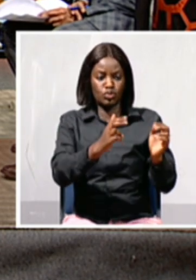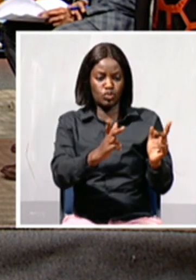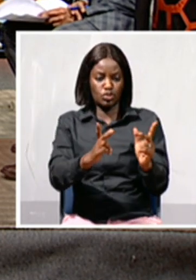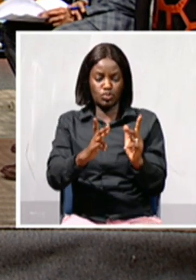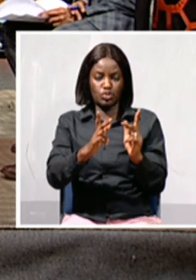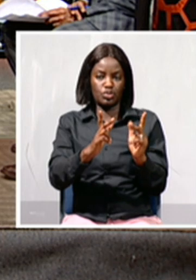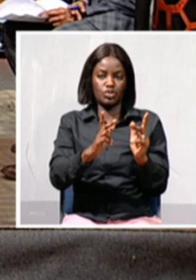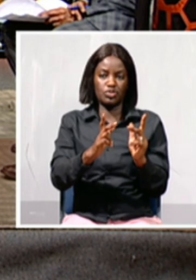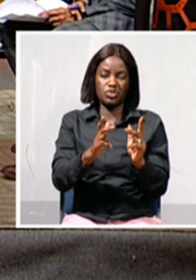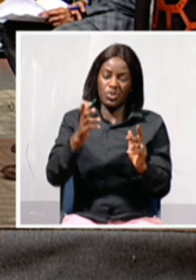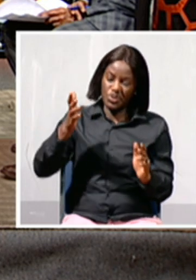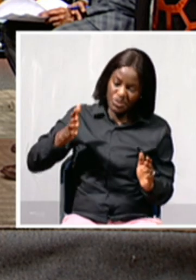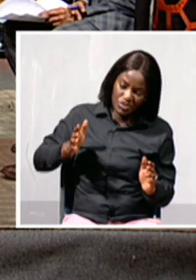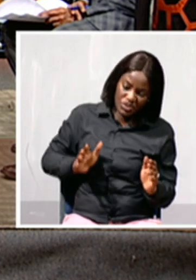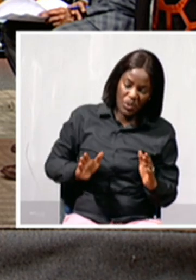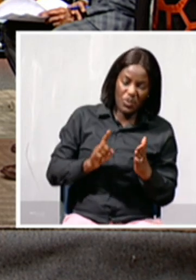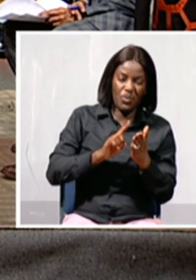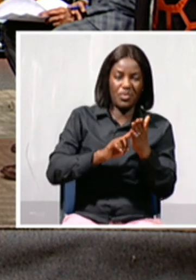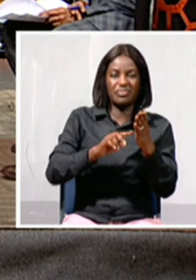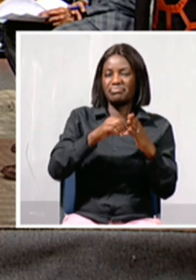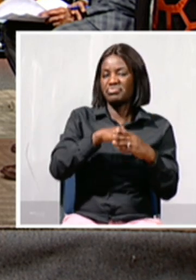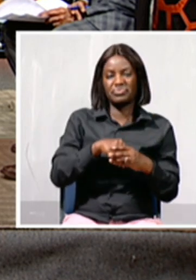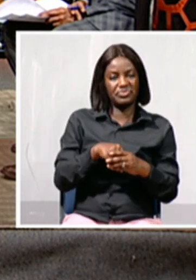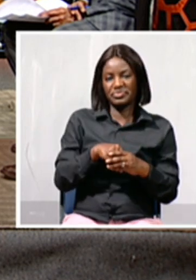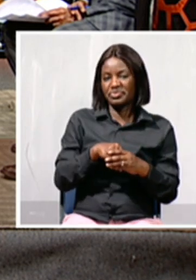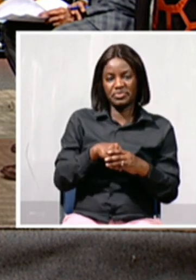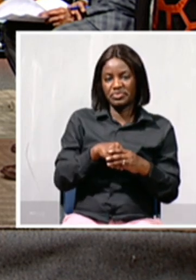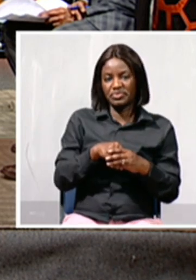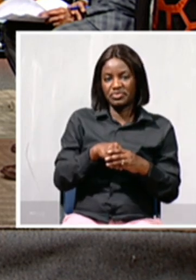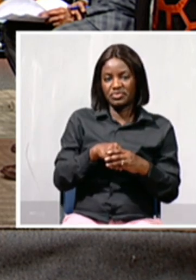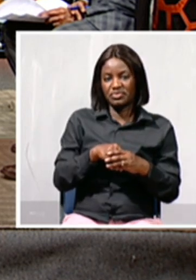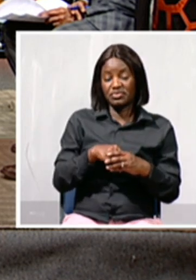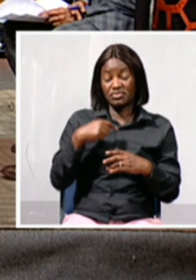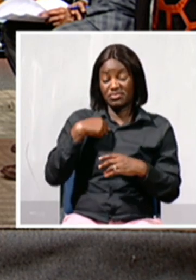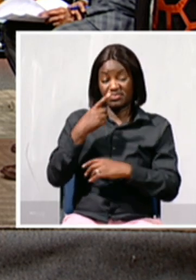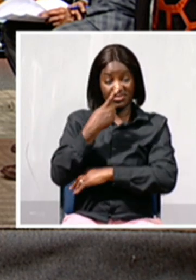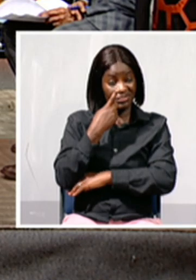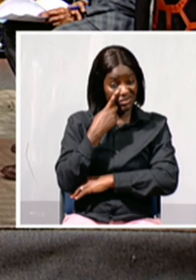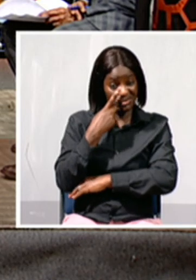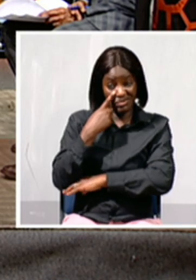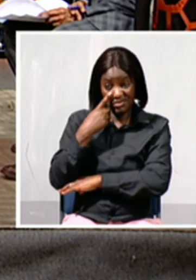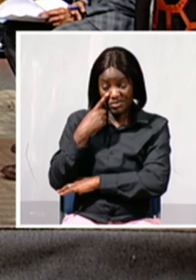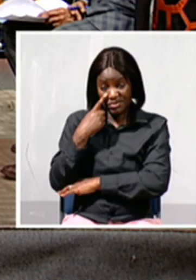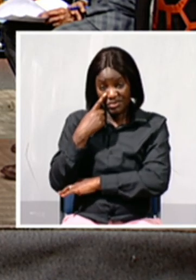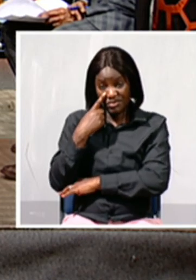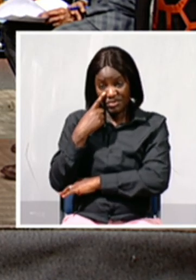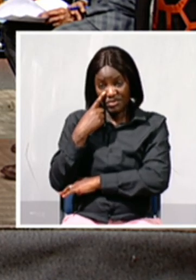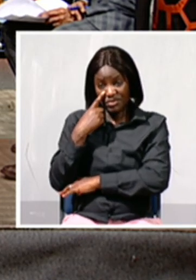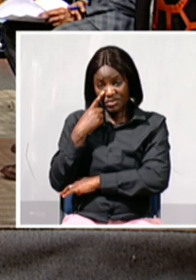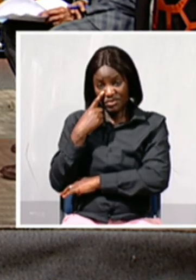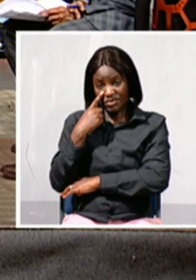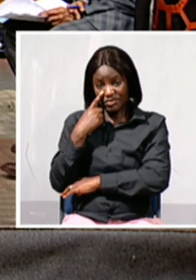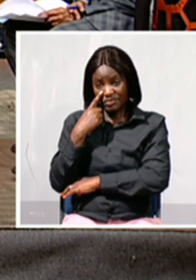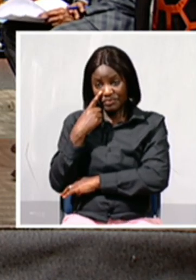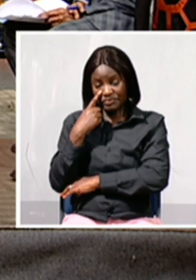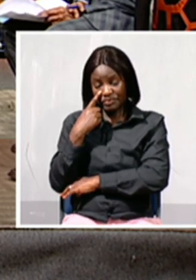vote. And through what I have assessed from myself, most of those who don't